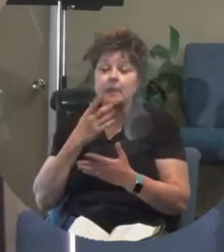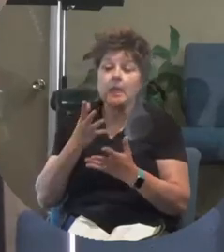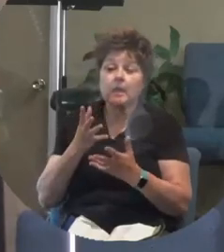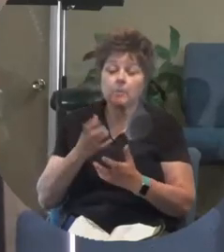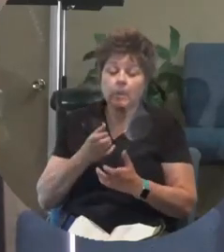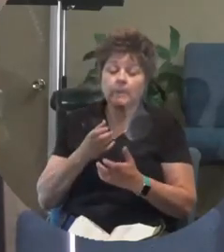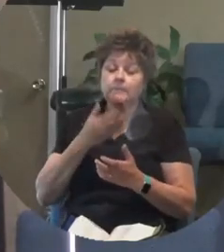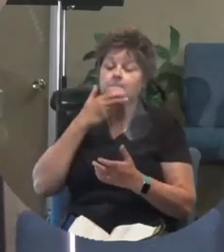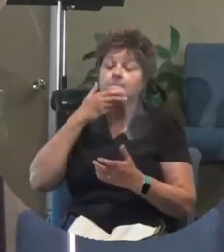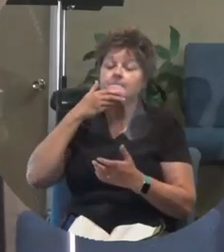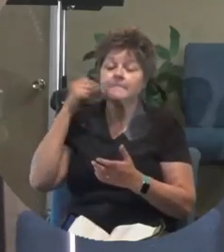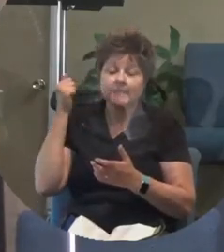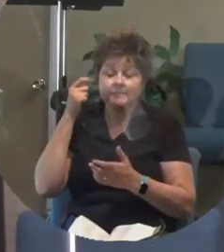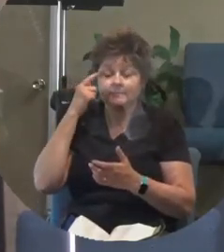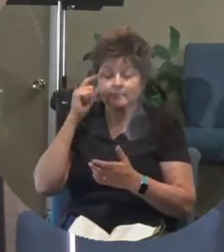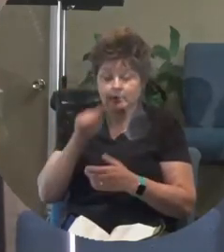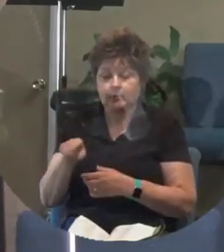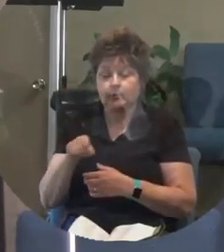the very best for you.